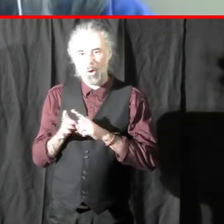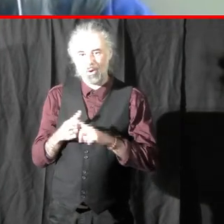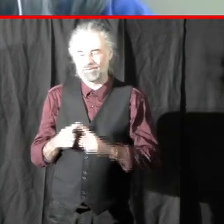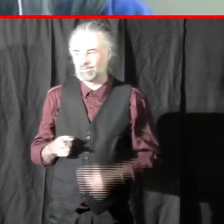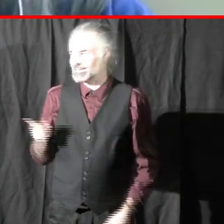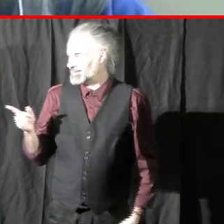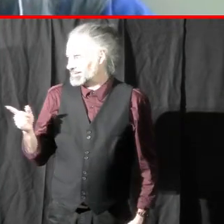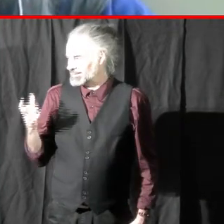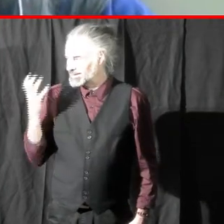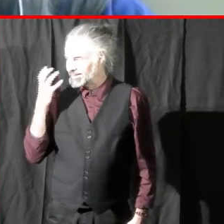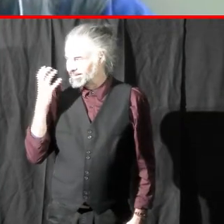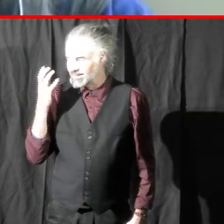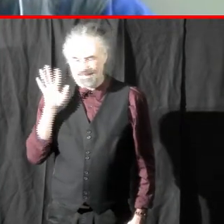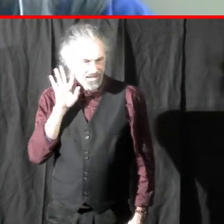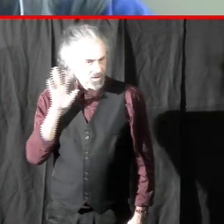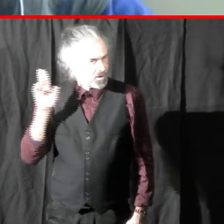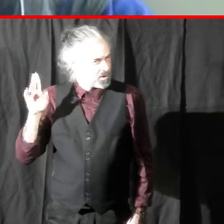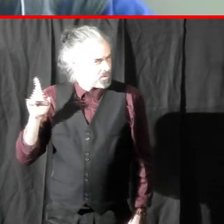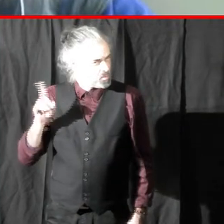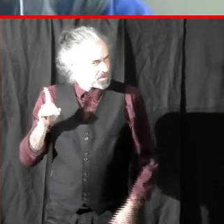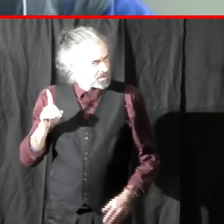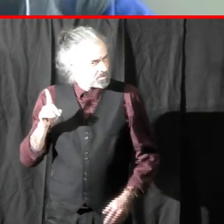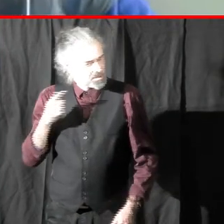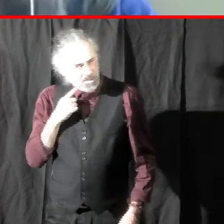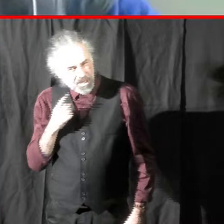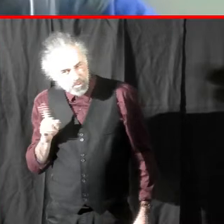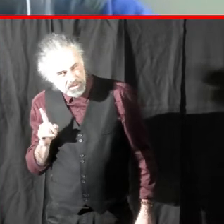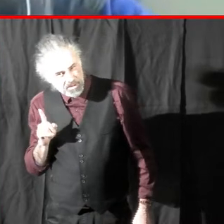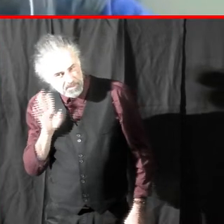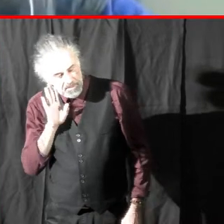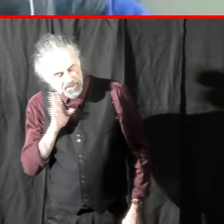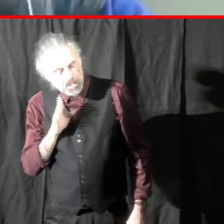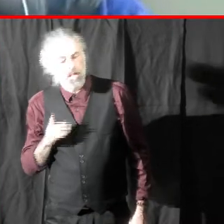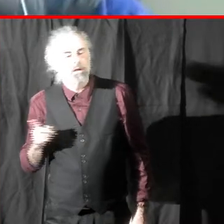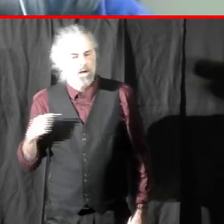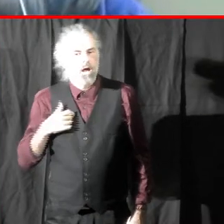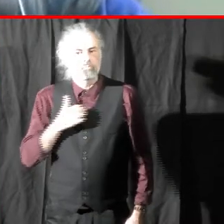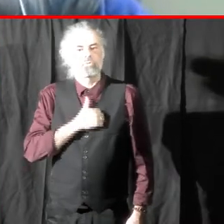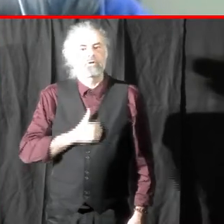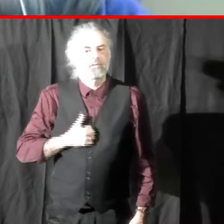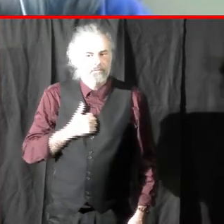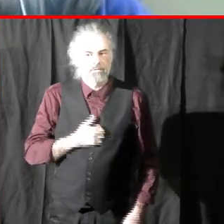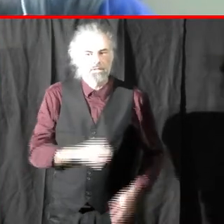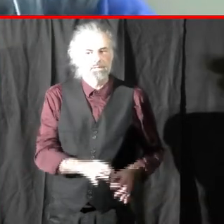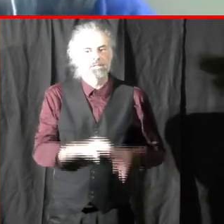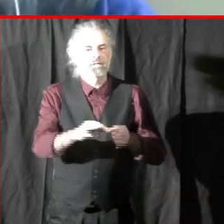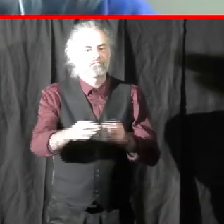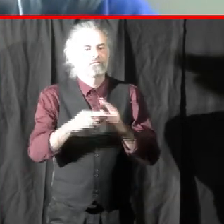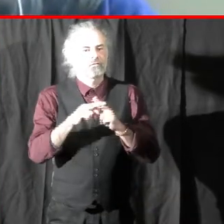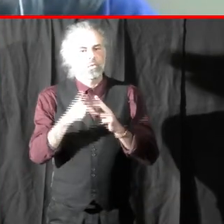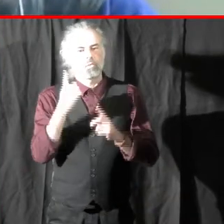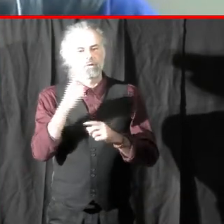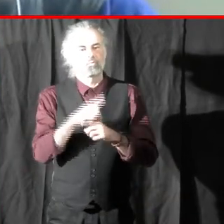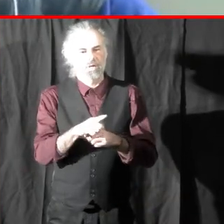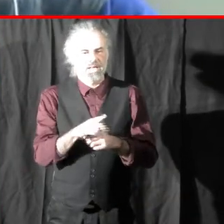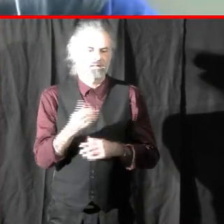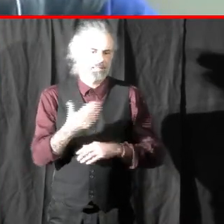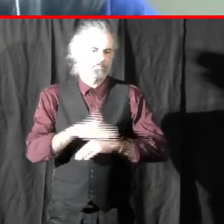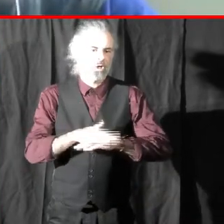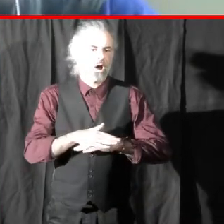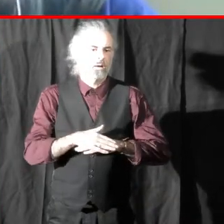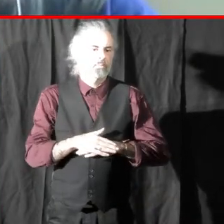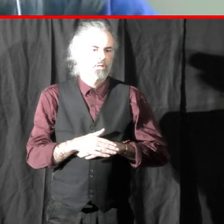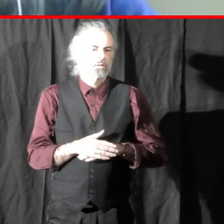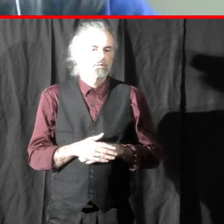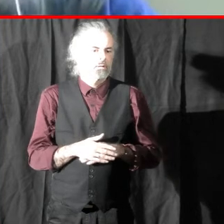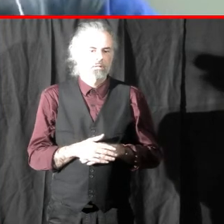Sorry, just cut out for a second. I didn't quite catch that last part. I would prefer to delay for a week or for some time, if the press, even